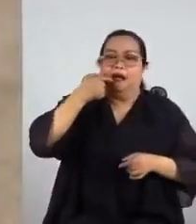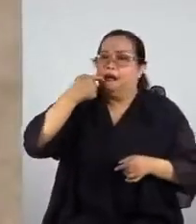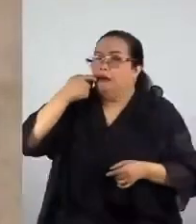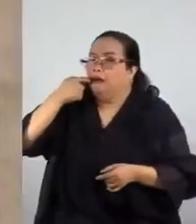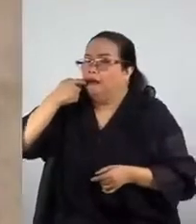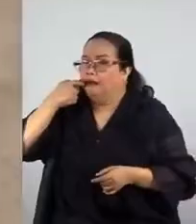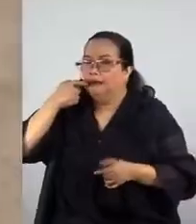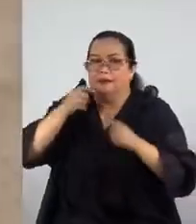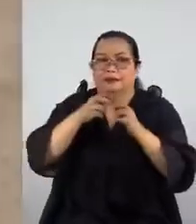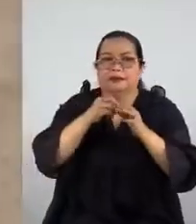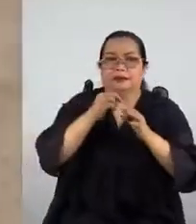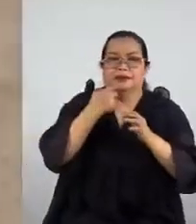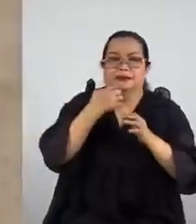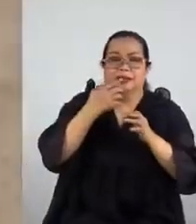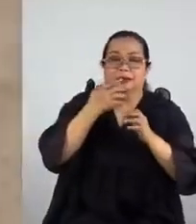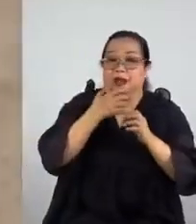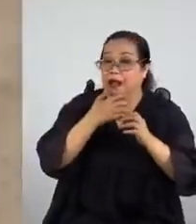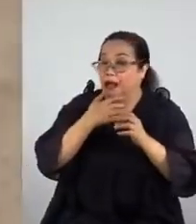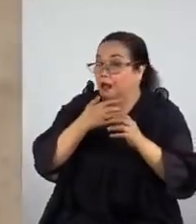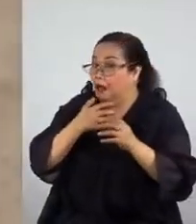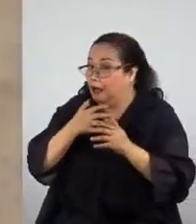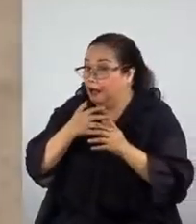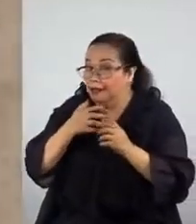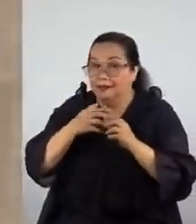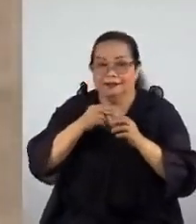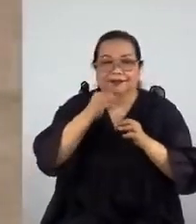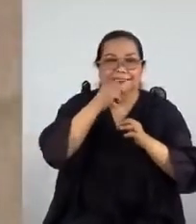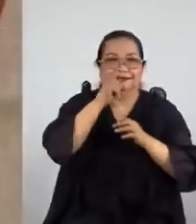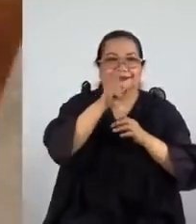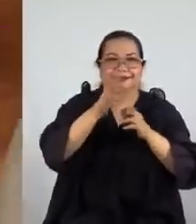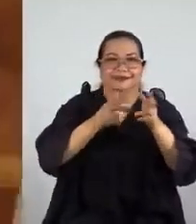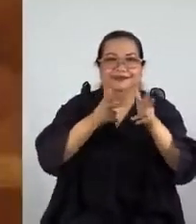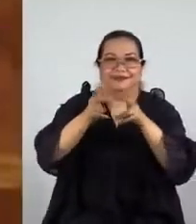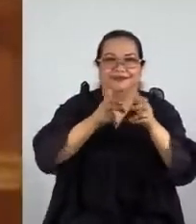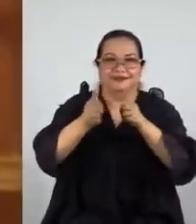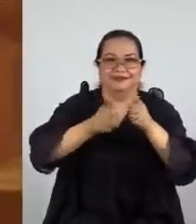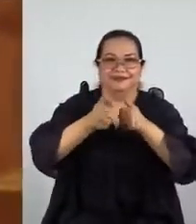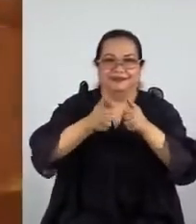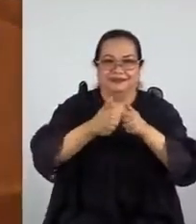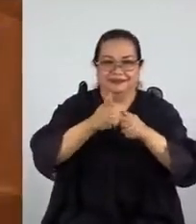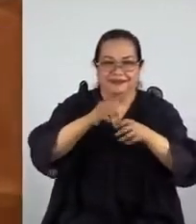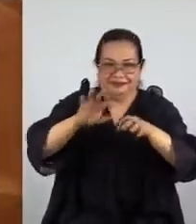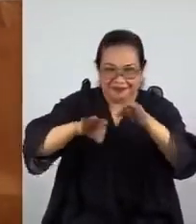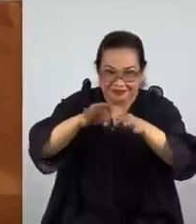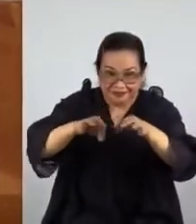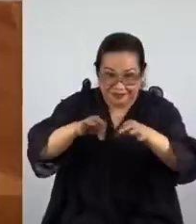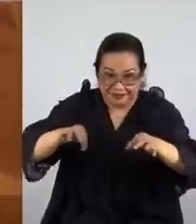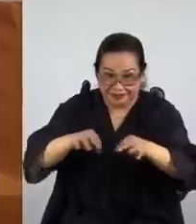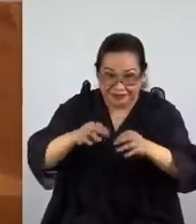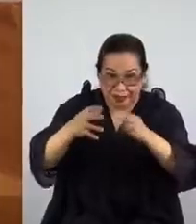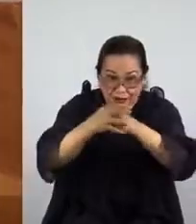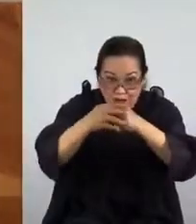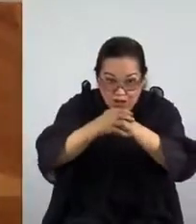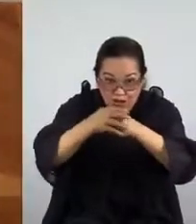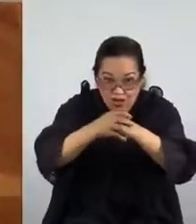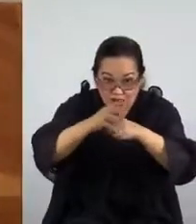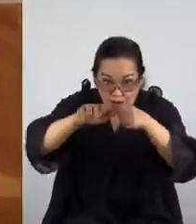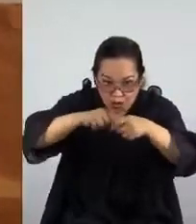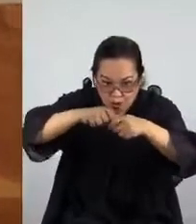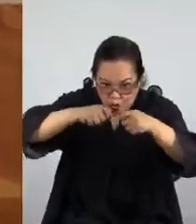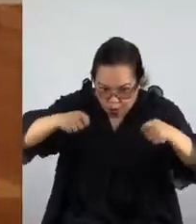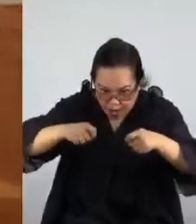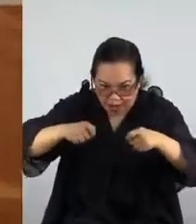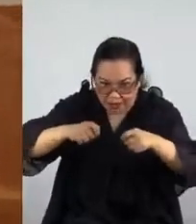When I used to run, competitively, I always make sure that I tie my laces twice,